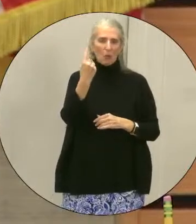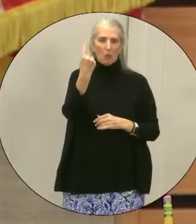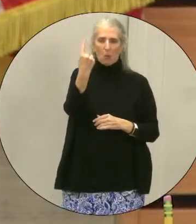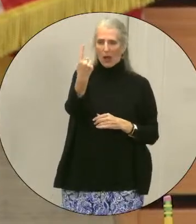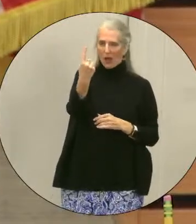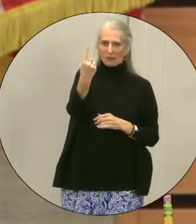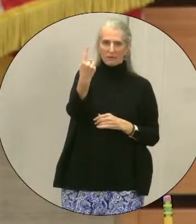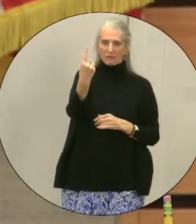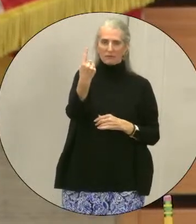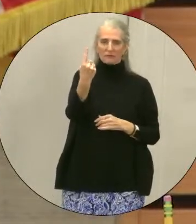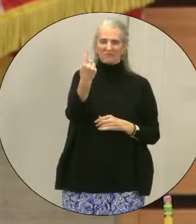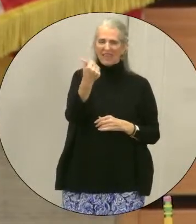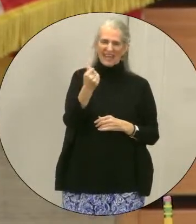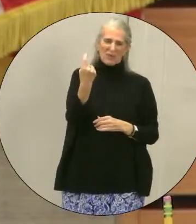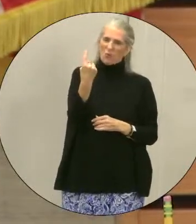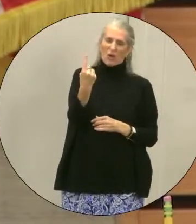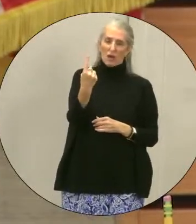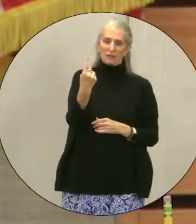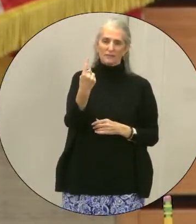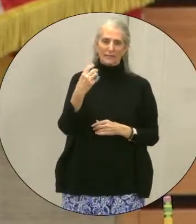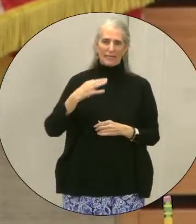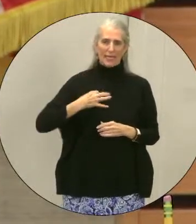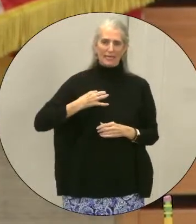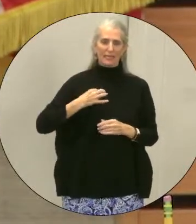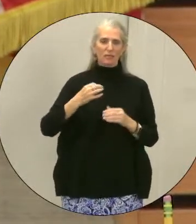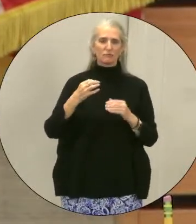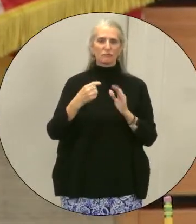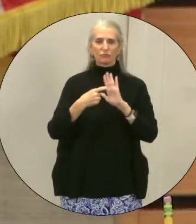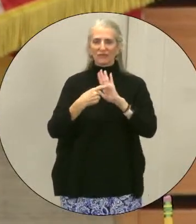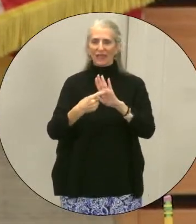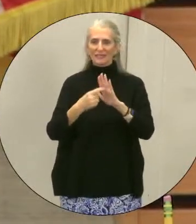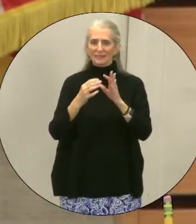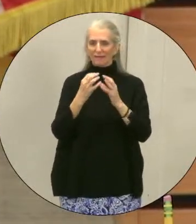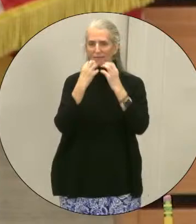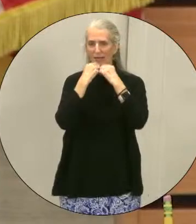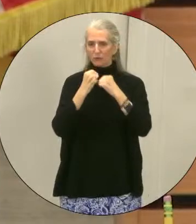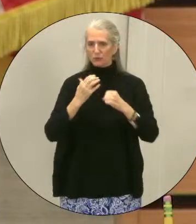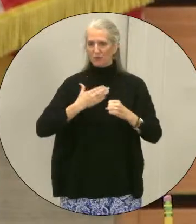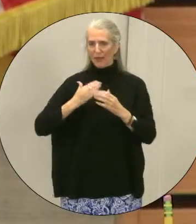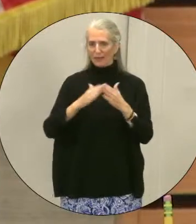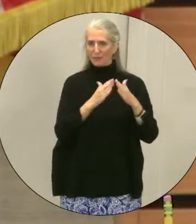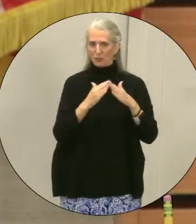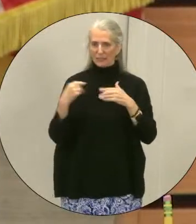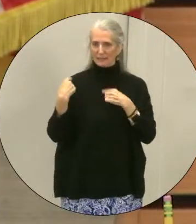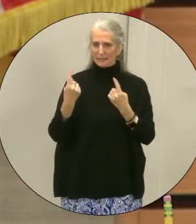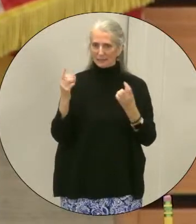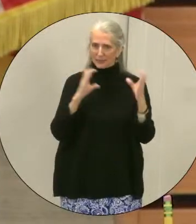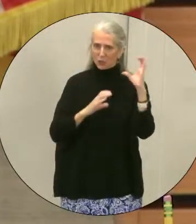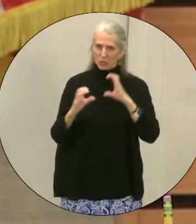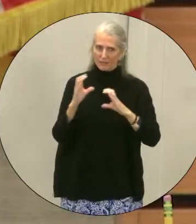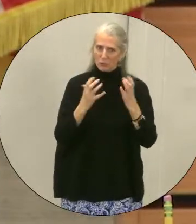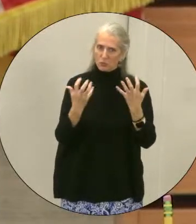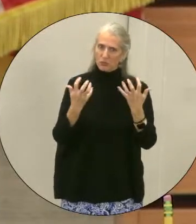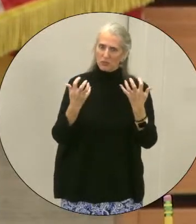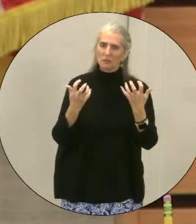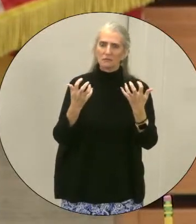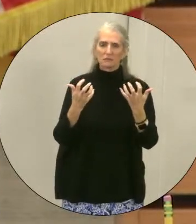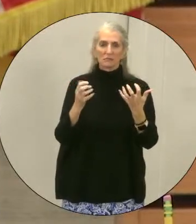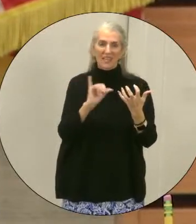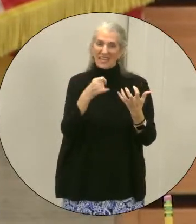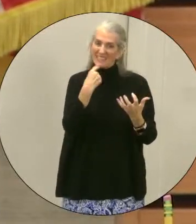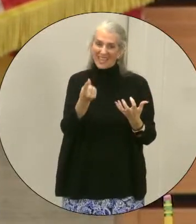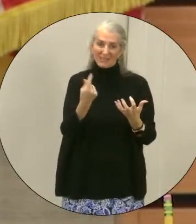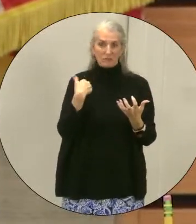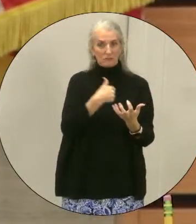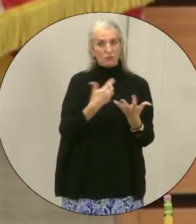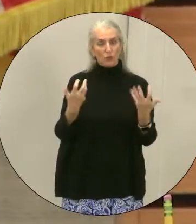reflects the values that my community has been looking for. Like I said, we want change,